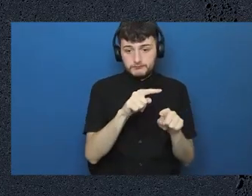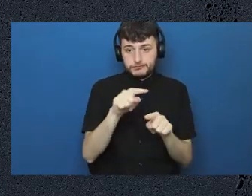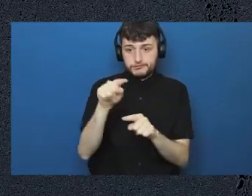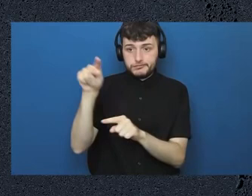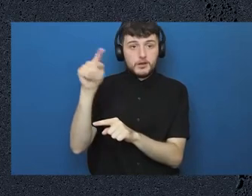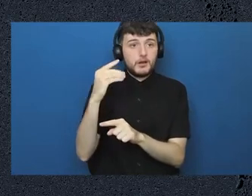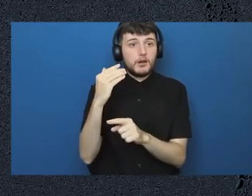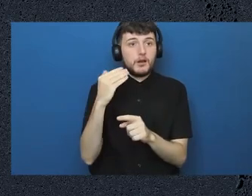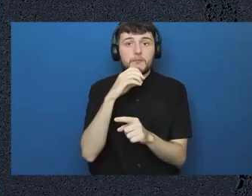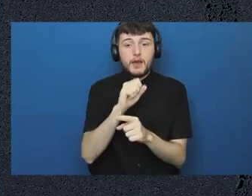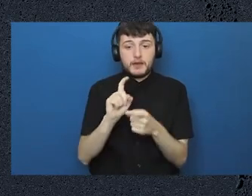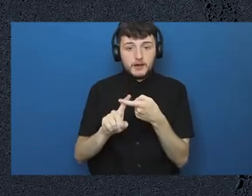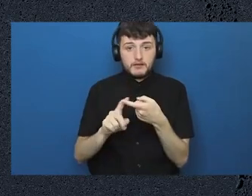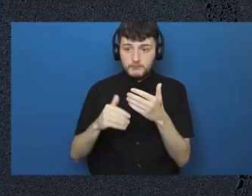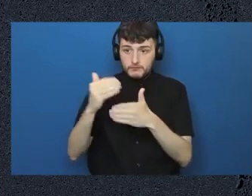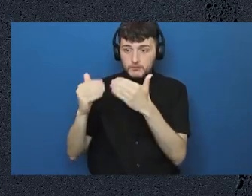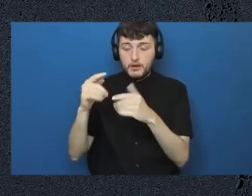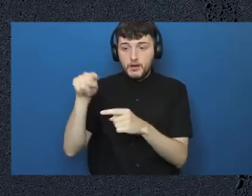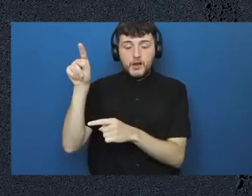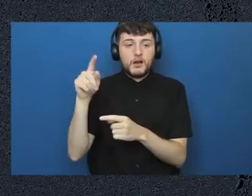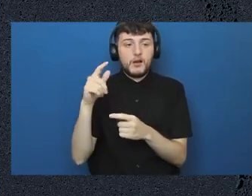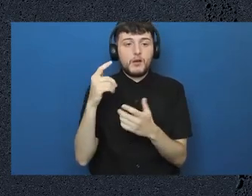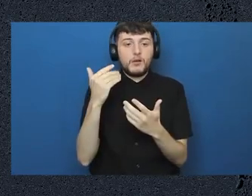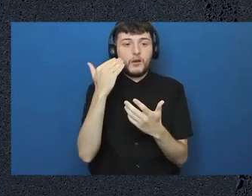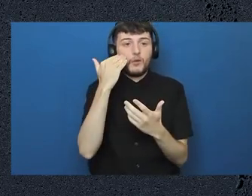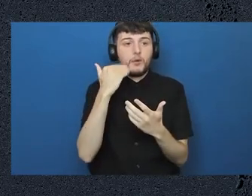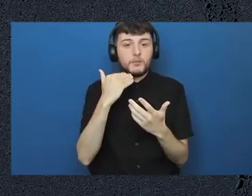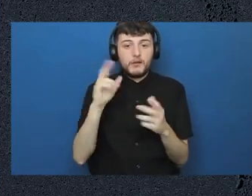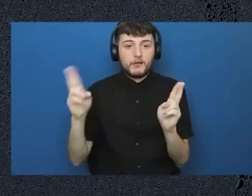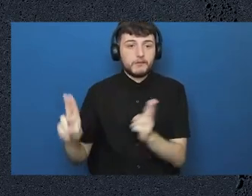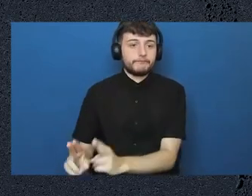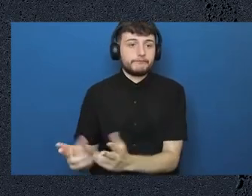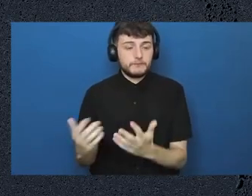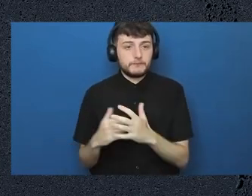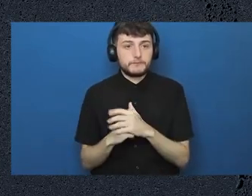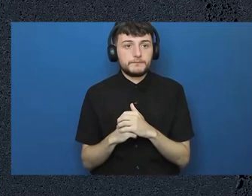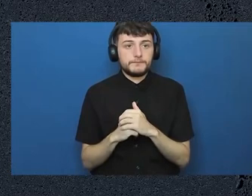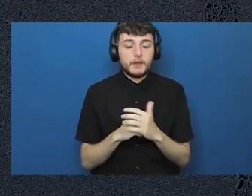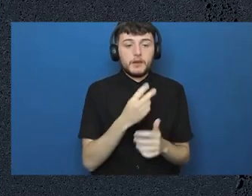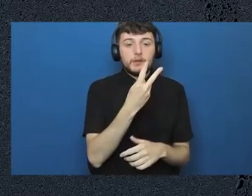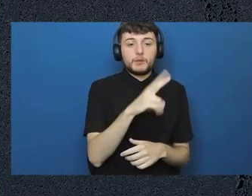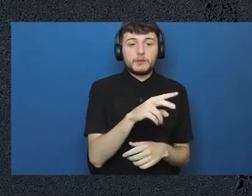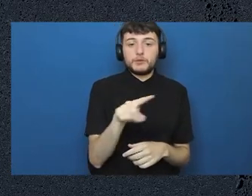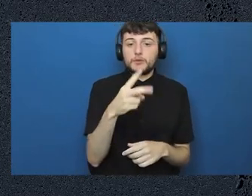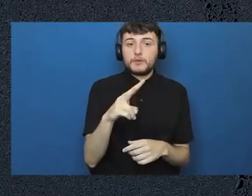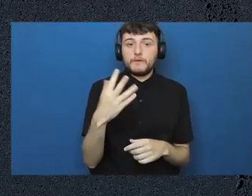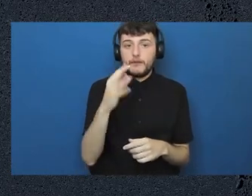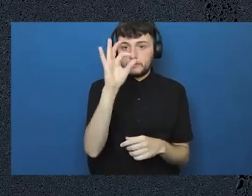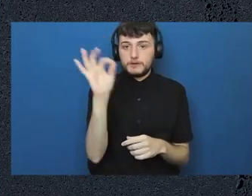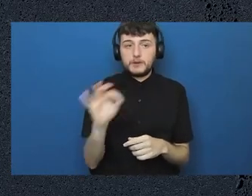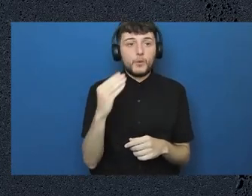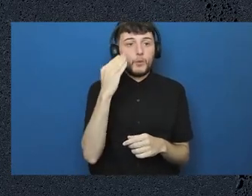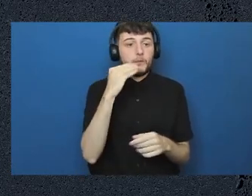There's very, very, very few women. So there's about 20 to 25% of women who are in those